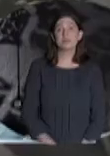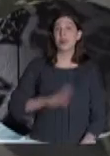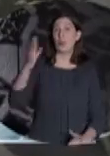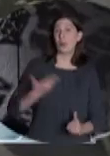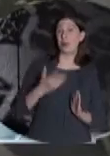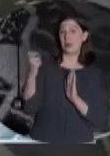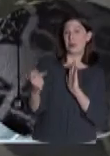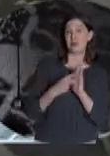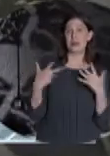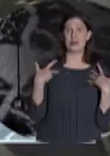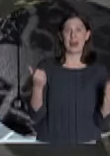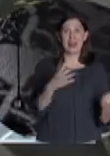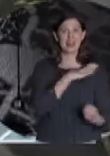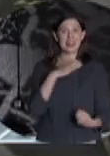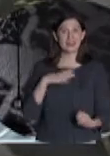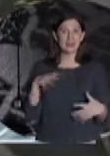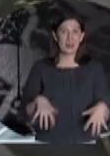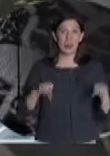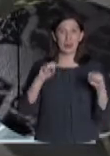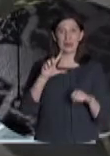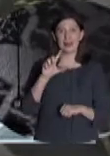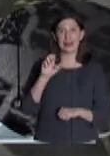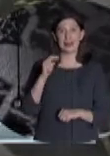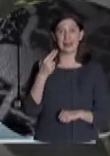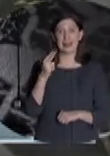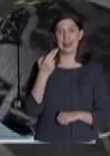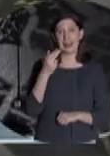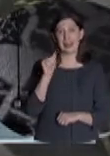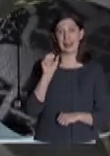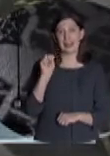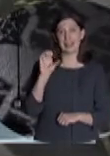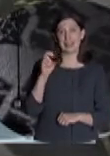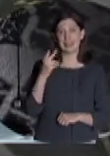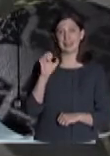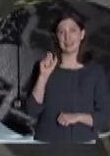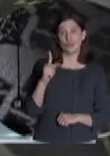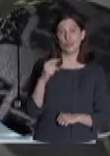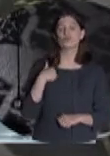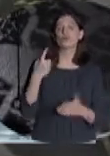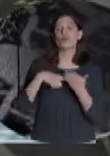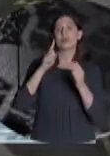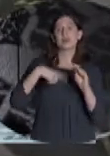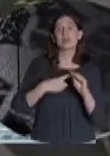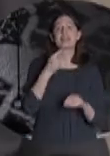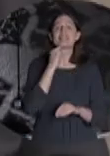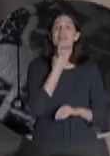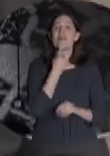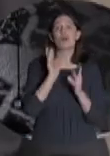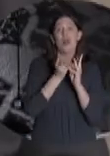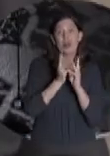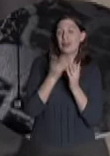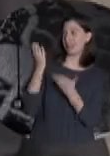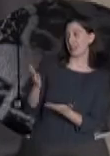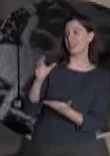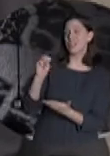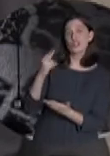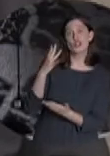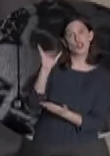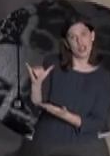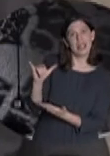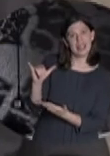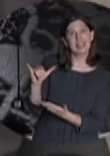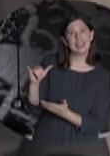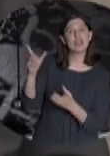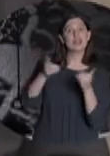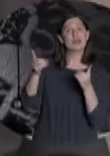Welcome back to Healthy Cleveland. I'm your host, Leah Haslage, and today we're talking severe weather preparedness. With us is Shaddy Swade, Project Director for the